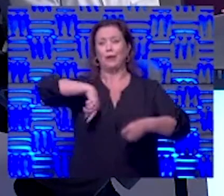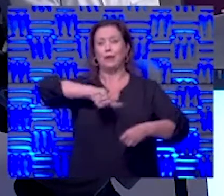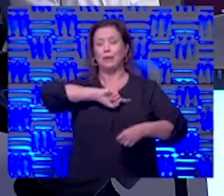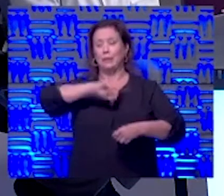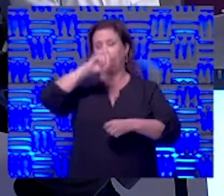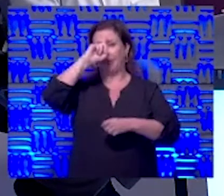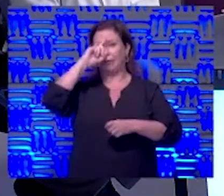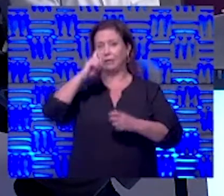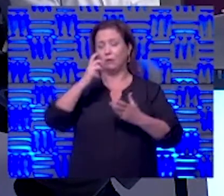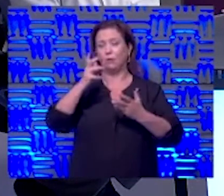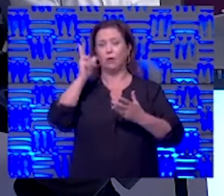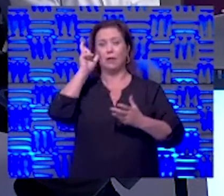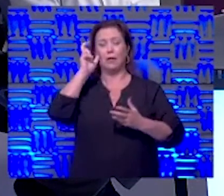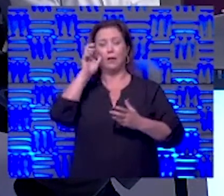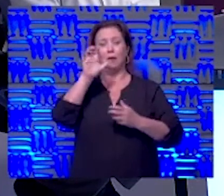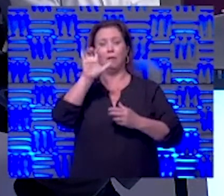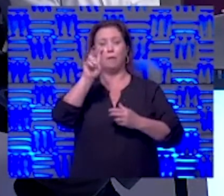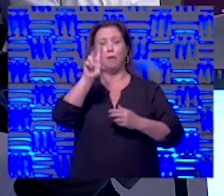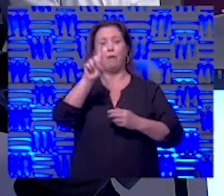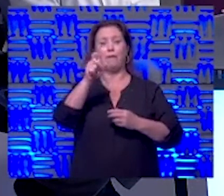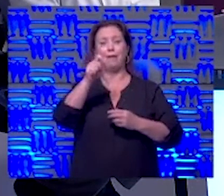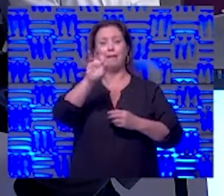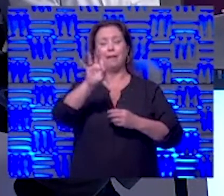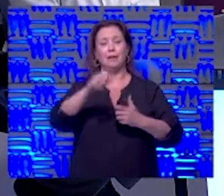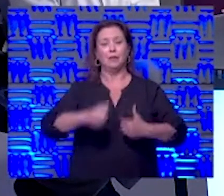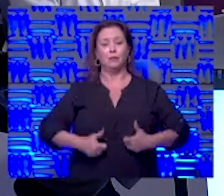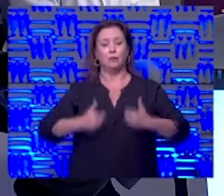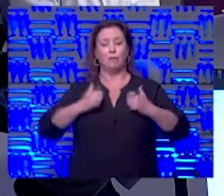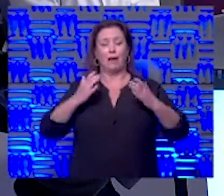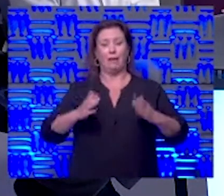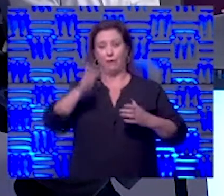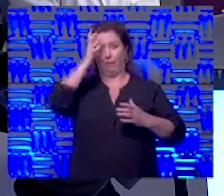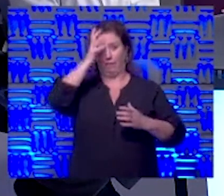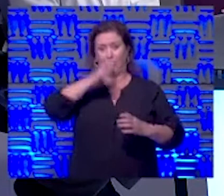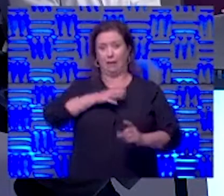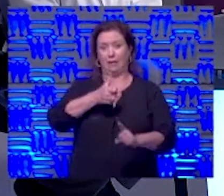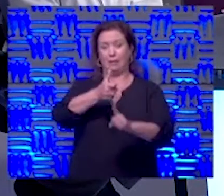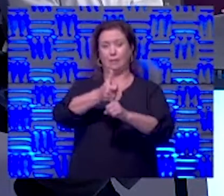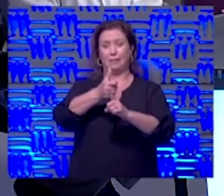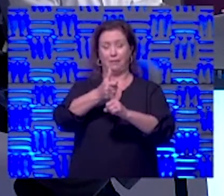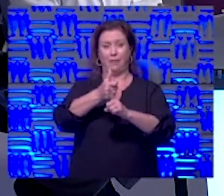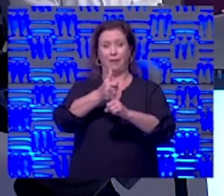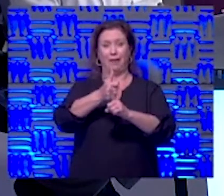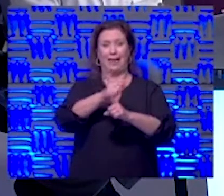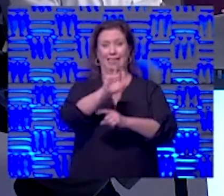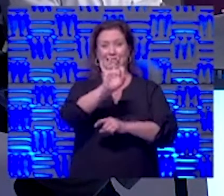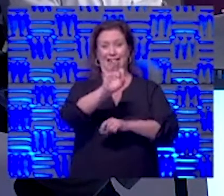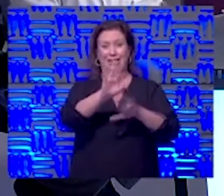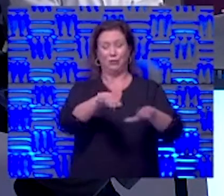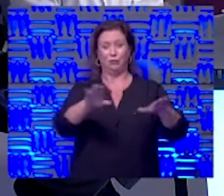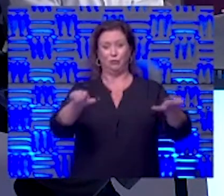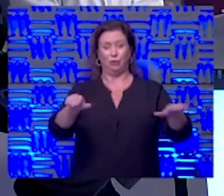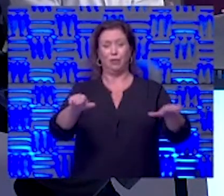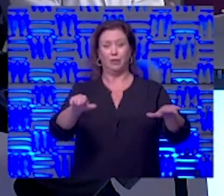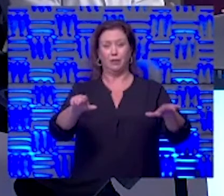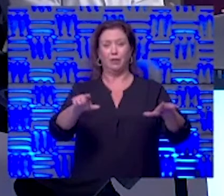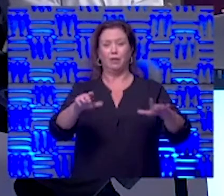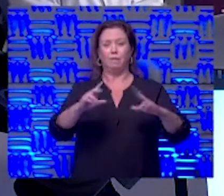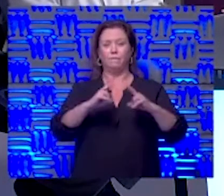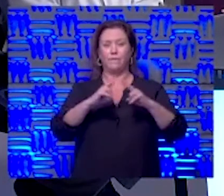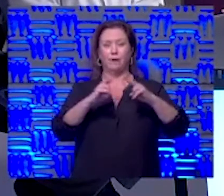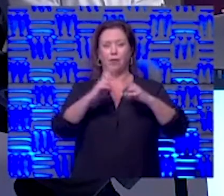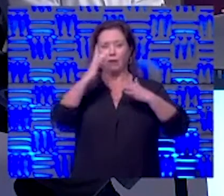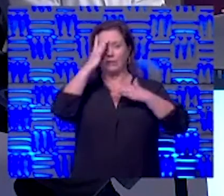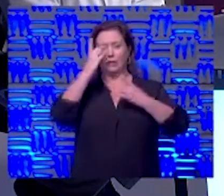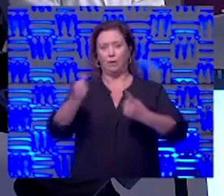because we're going to hear from a COVID-19 survivor. This is a man who has 9 children. He was very, very sick when he